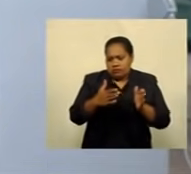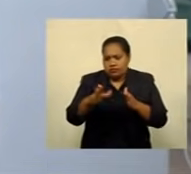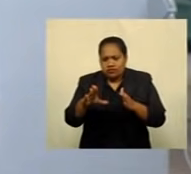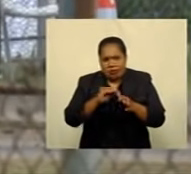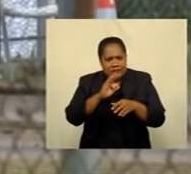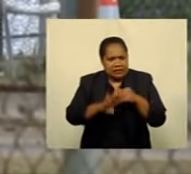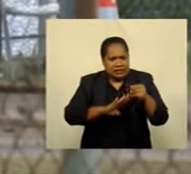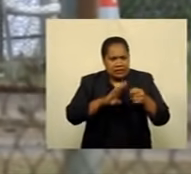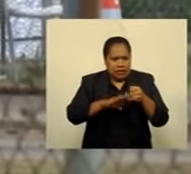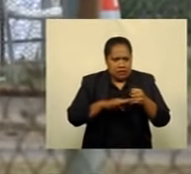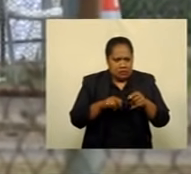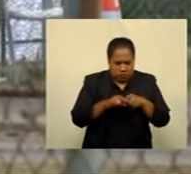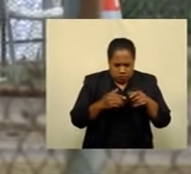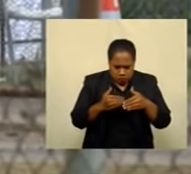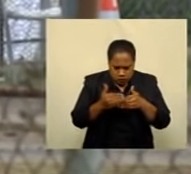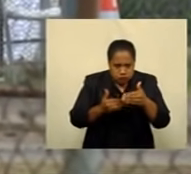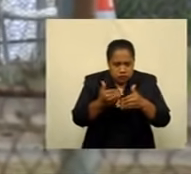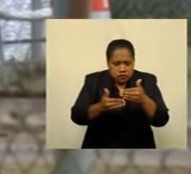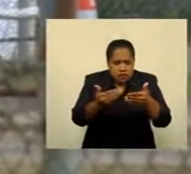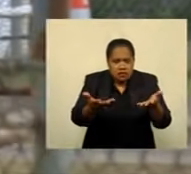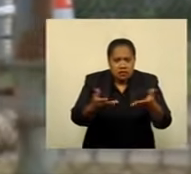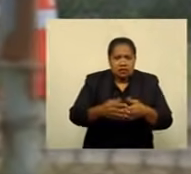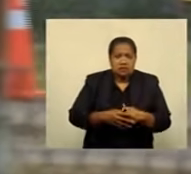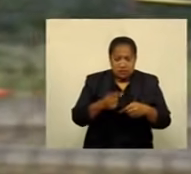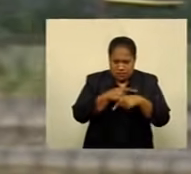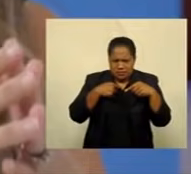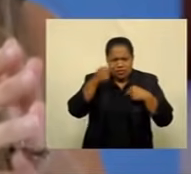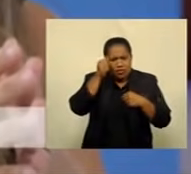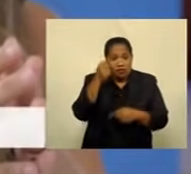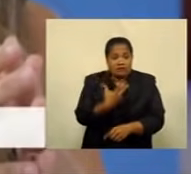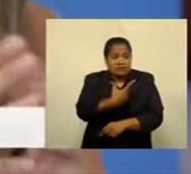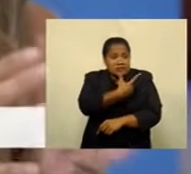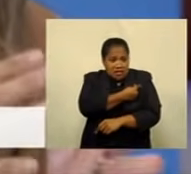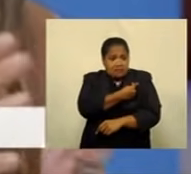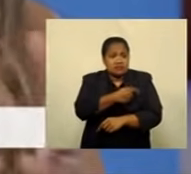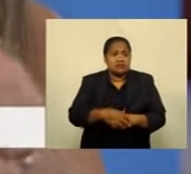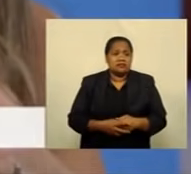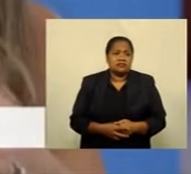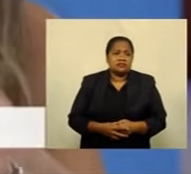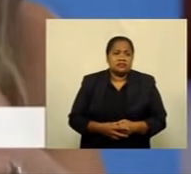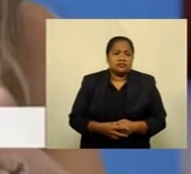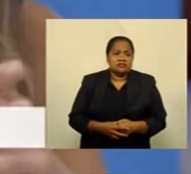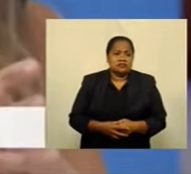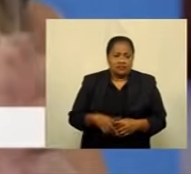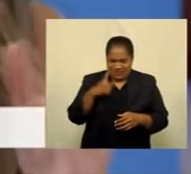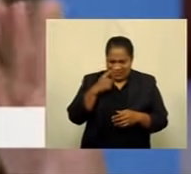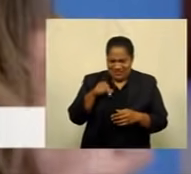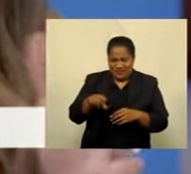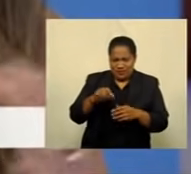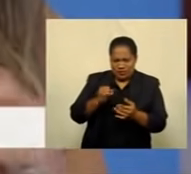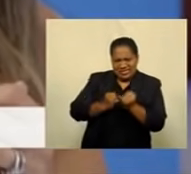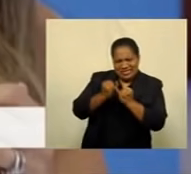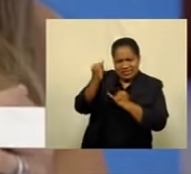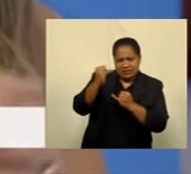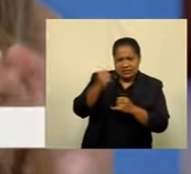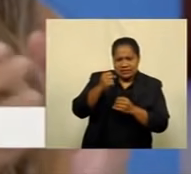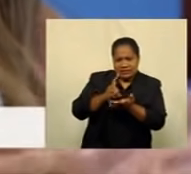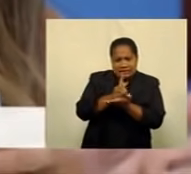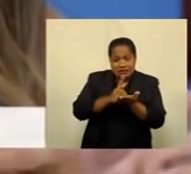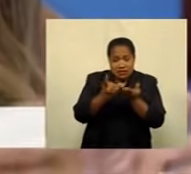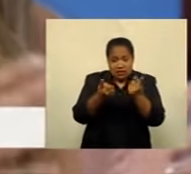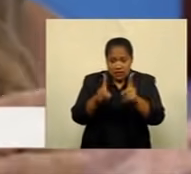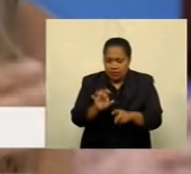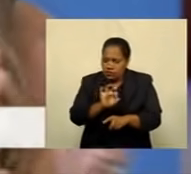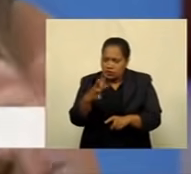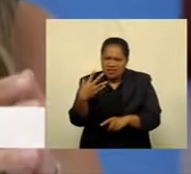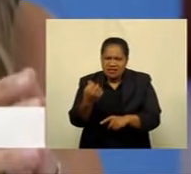end when you get the vaccine. While we know that vaccines are incredibly effective against severe disease and death, we don't have the full picture yet about